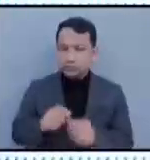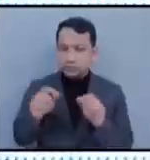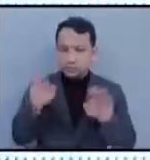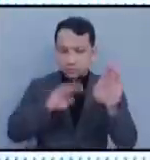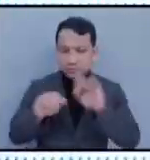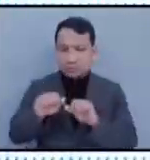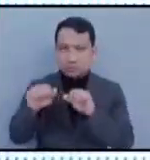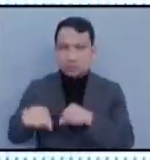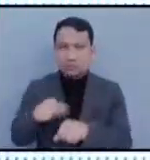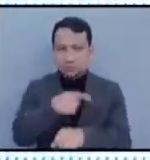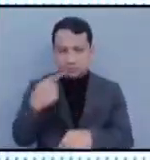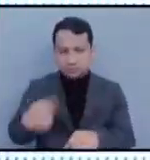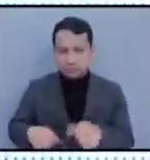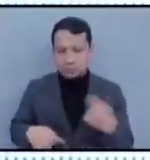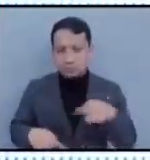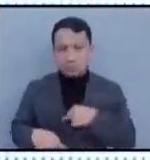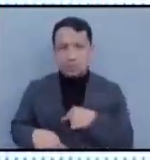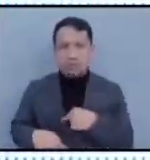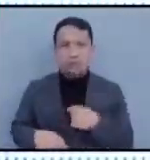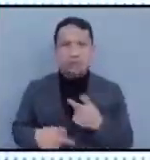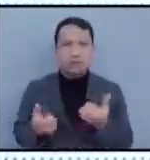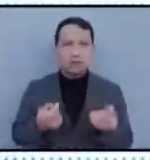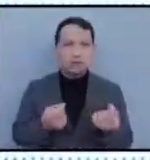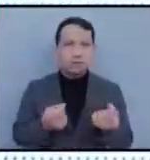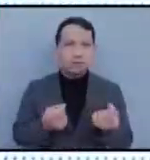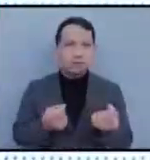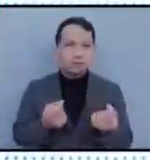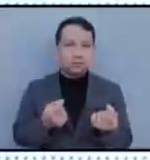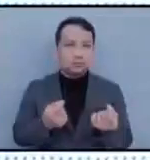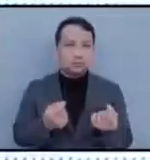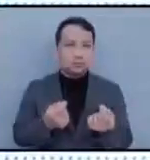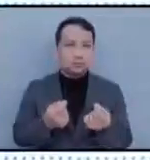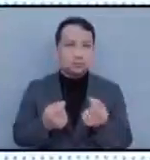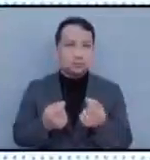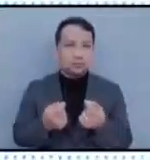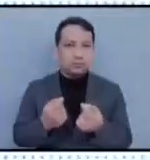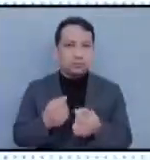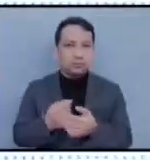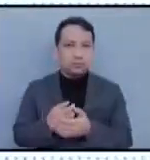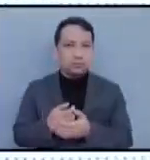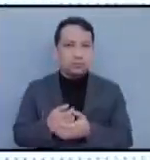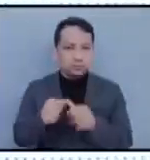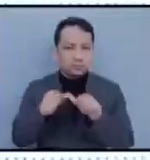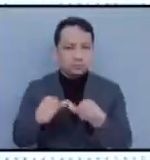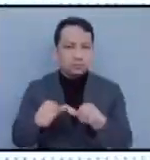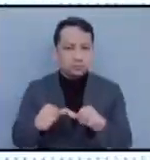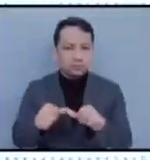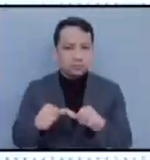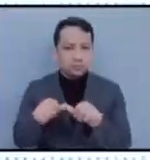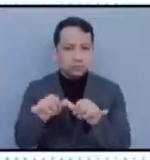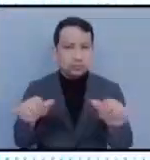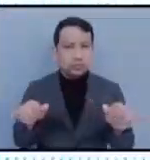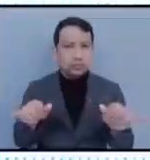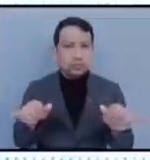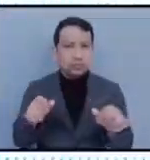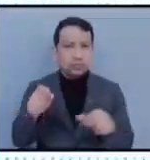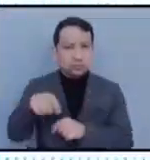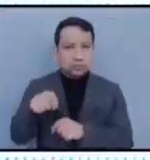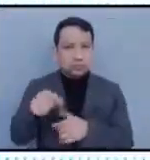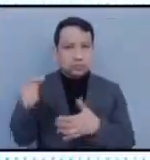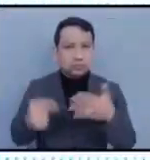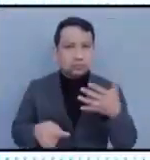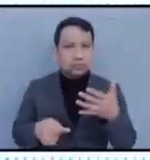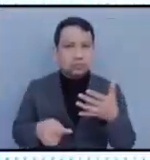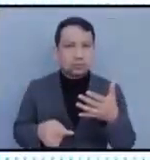China hopes that's our regional countries will maintain necessary vigilance